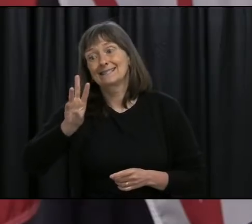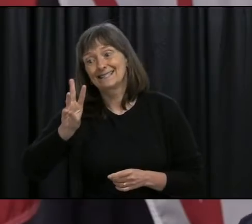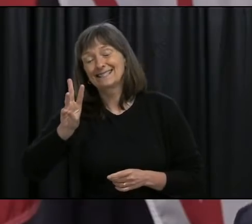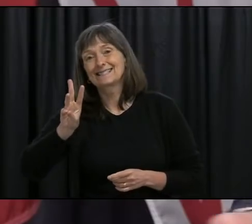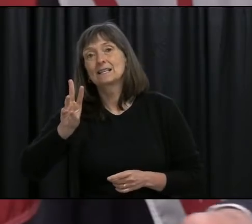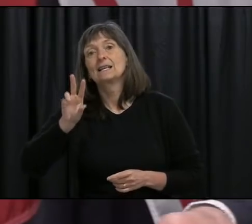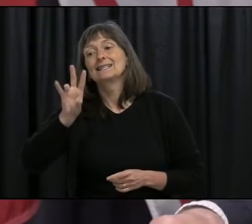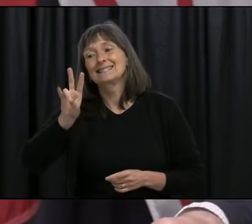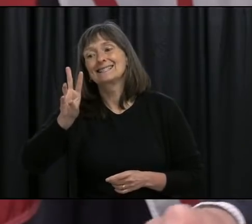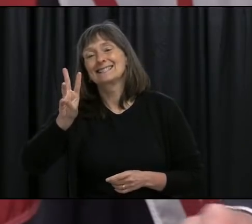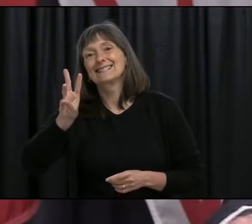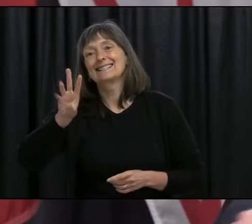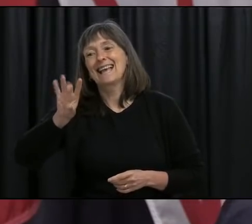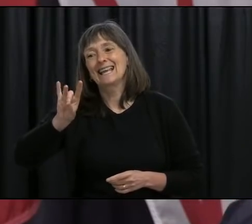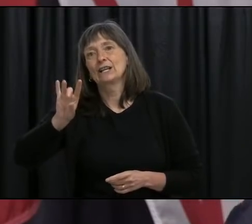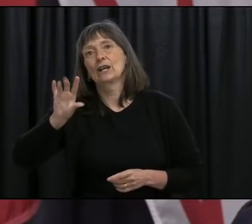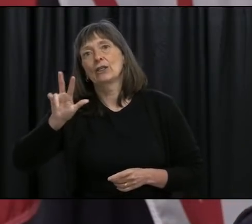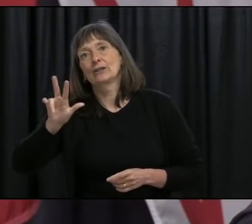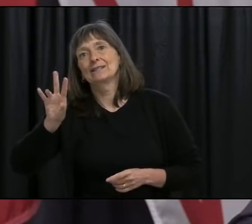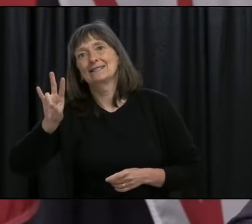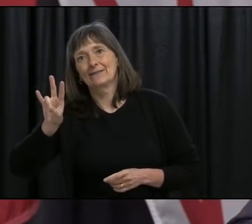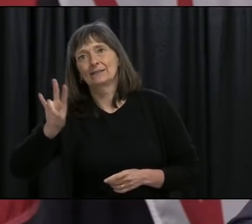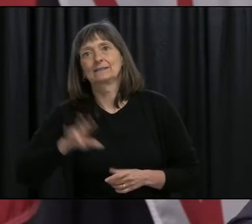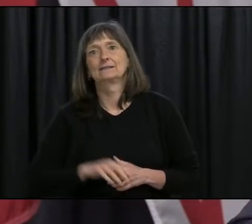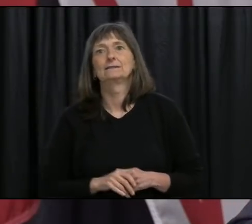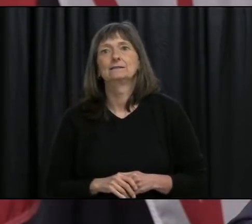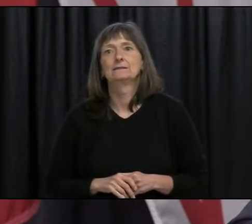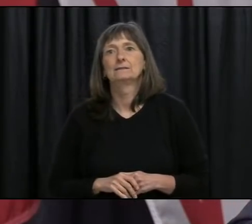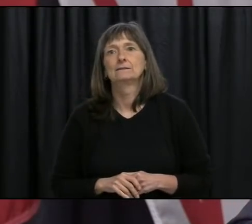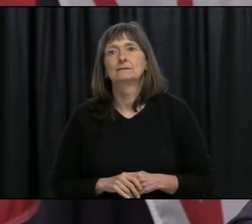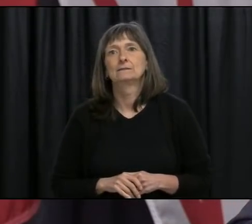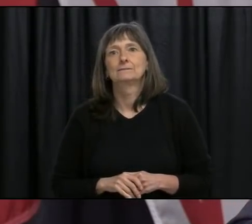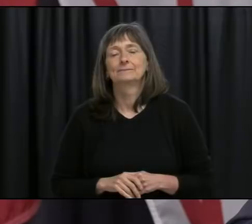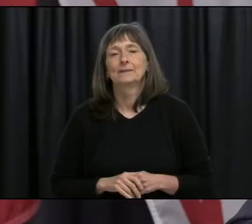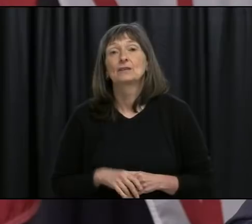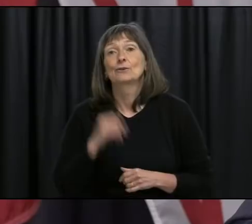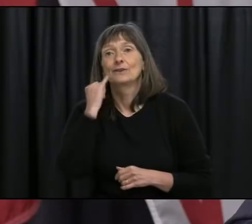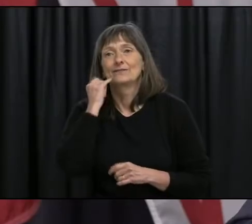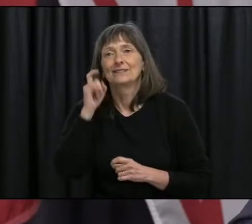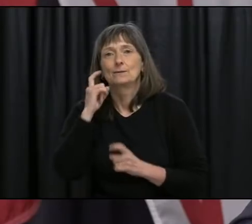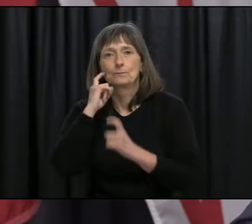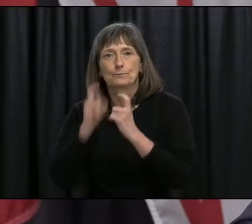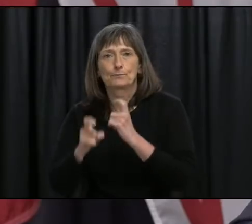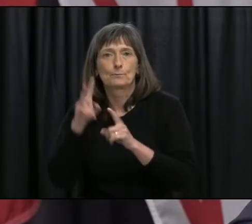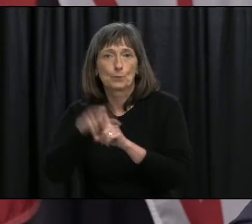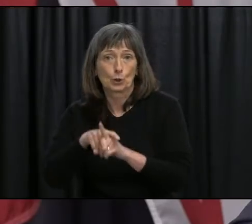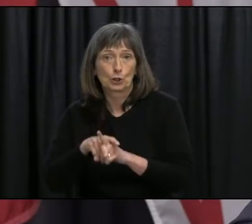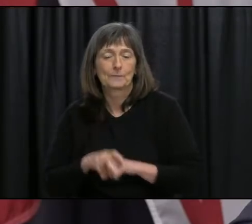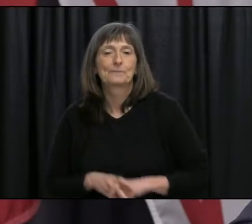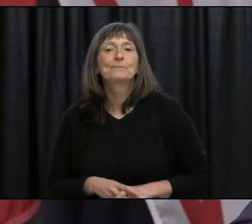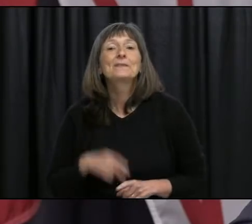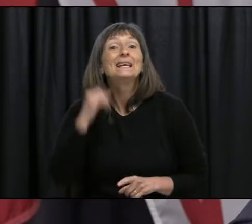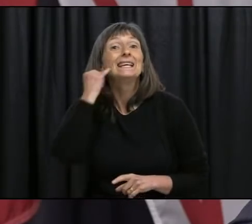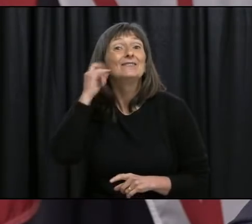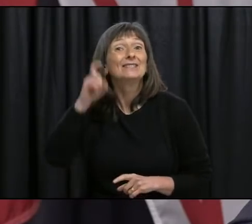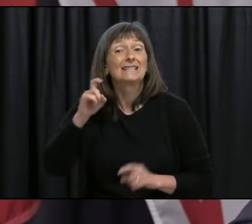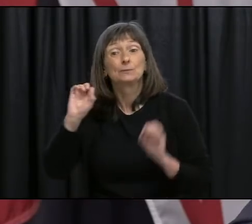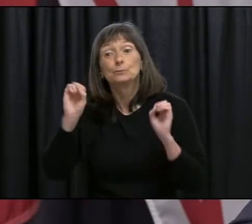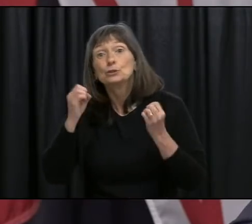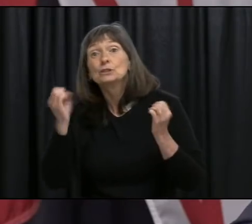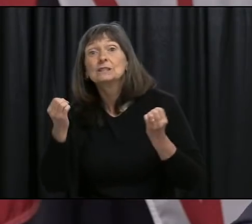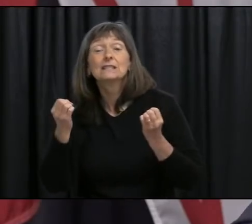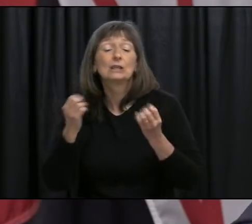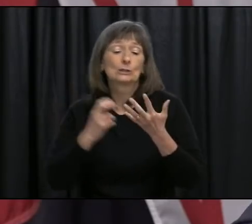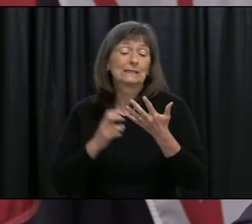1-877-636-6867. So if you needed to make an appointment, that's the number that you would call. And of course, for those of you that have urgent requests or